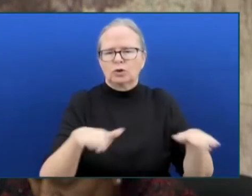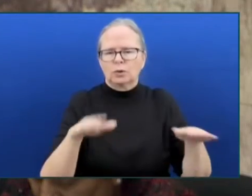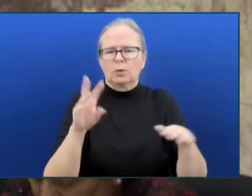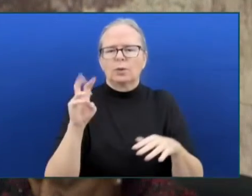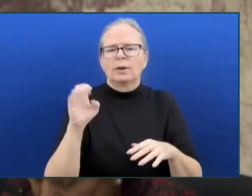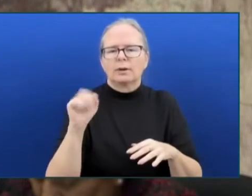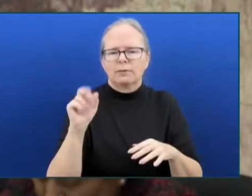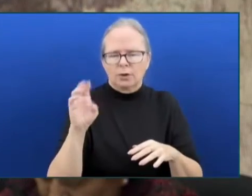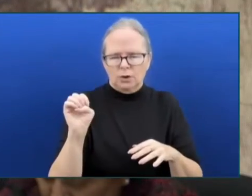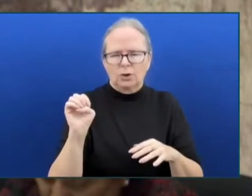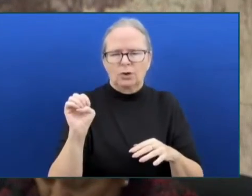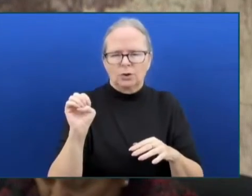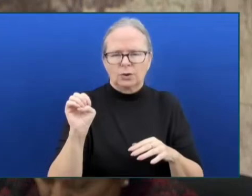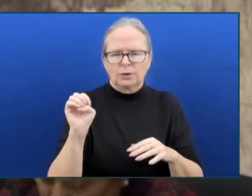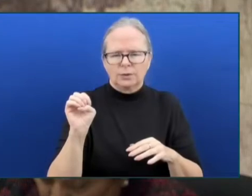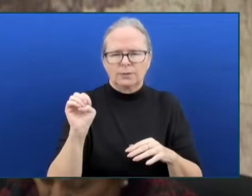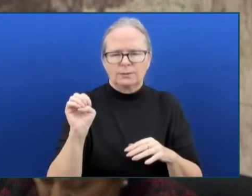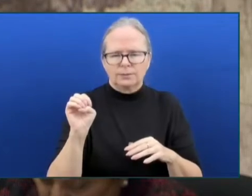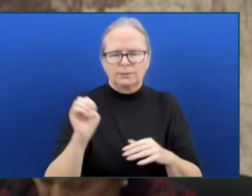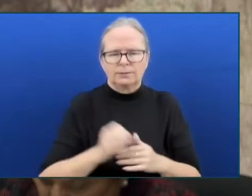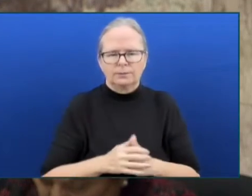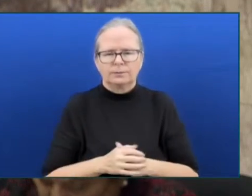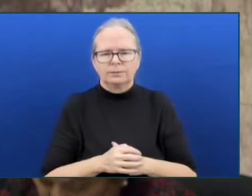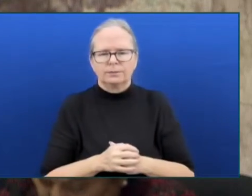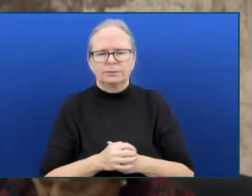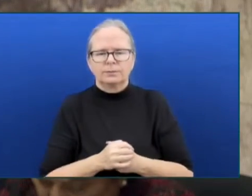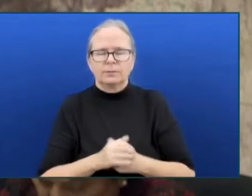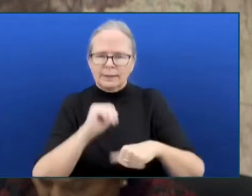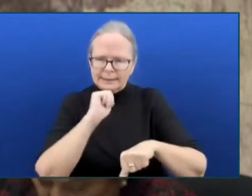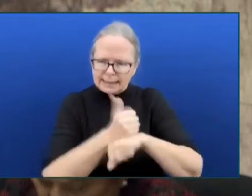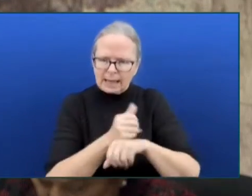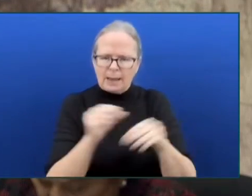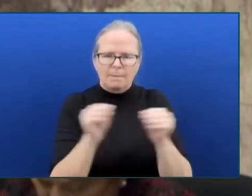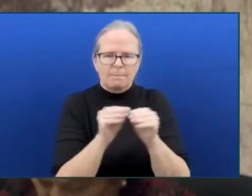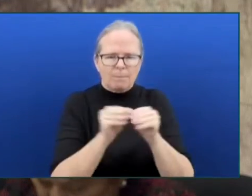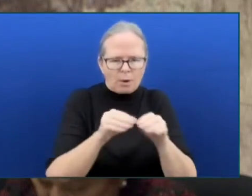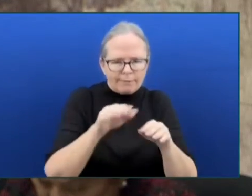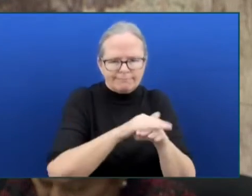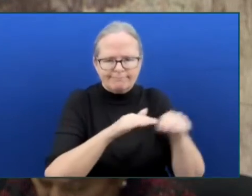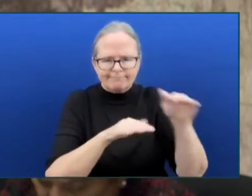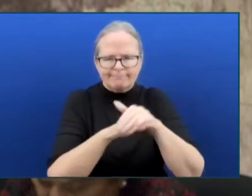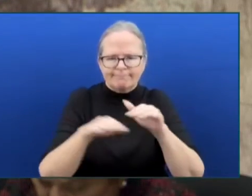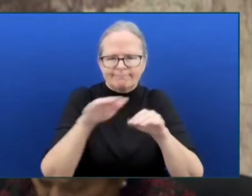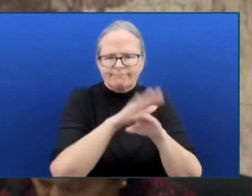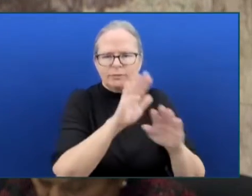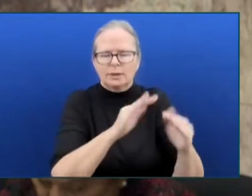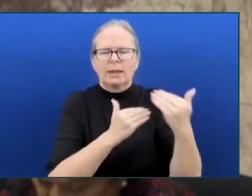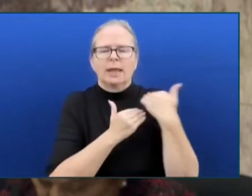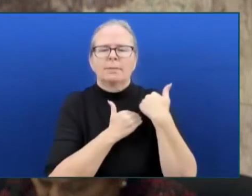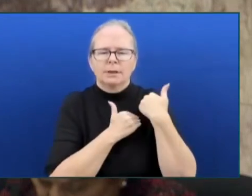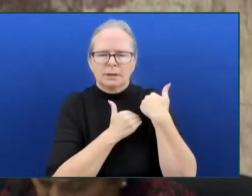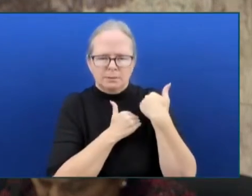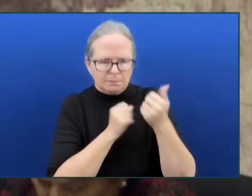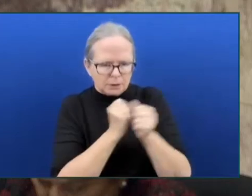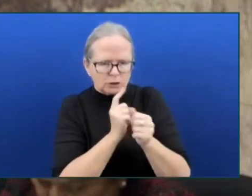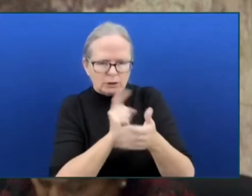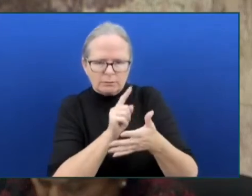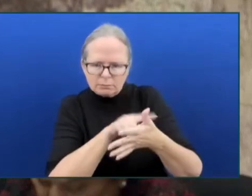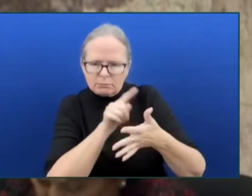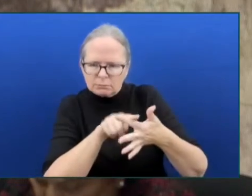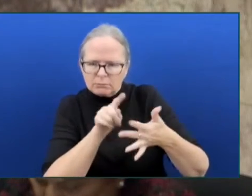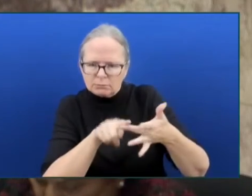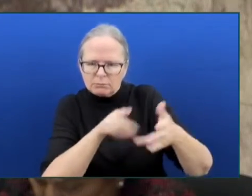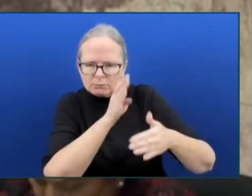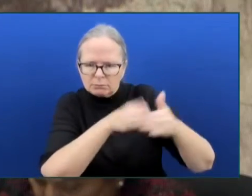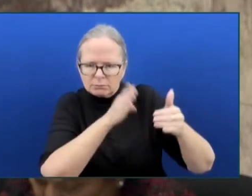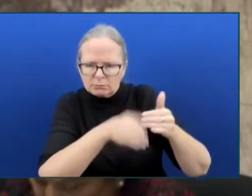put extra layers of accountability in to make sure that those measures are effective, because this kind of a tragedy cannot happen